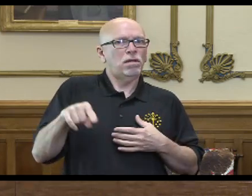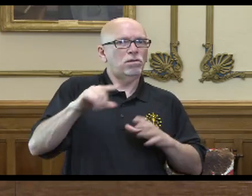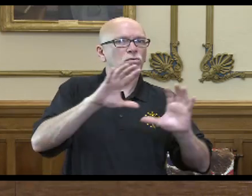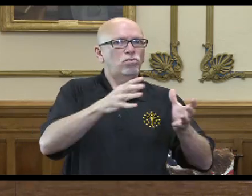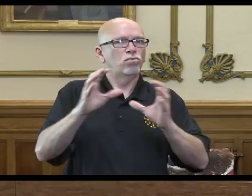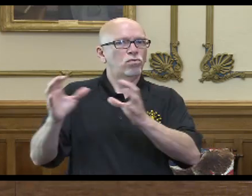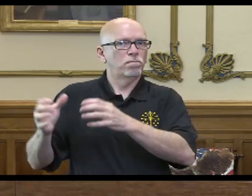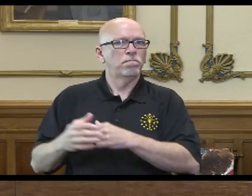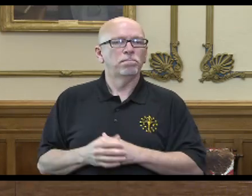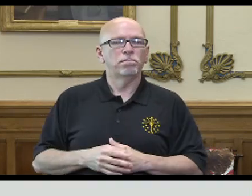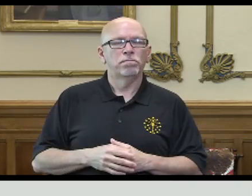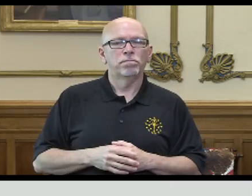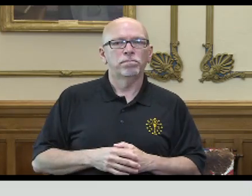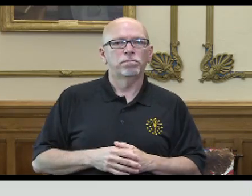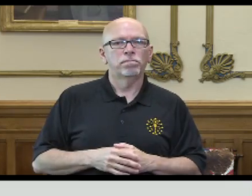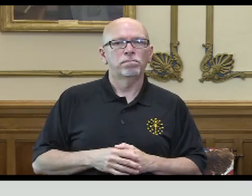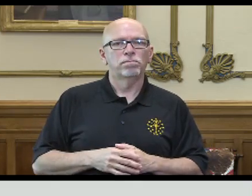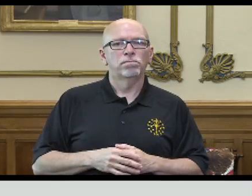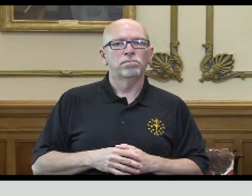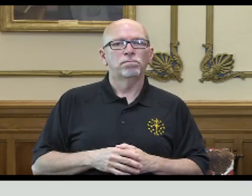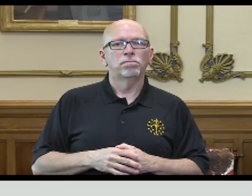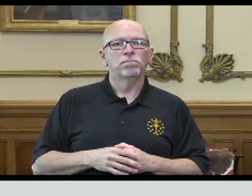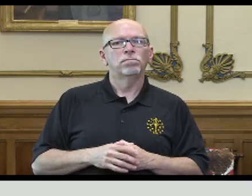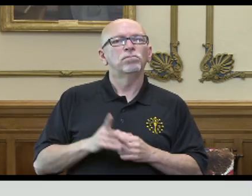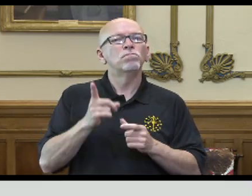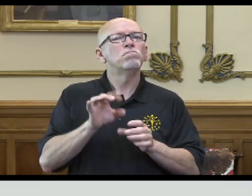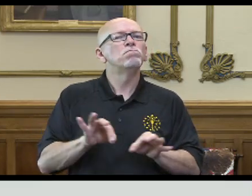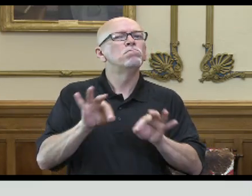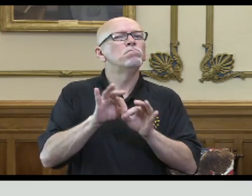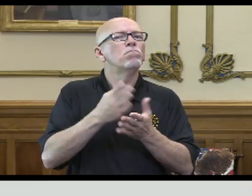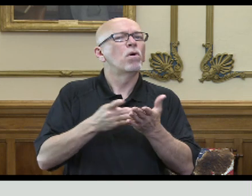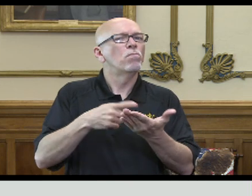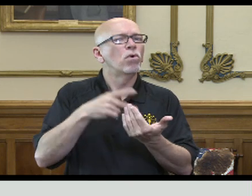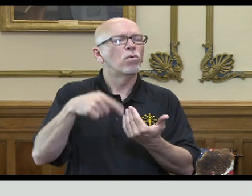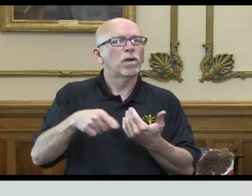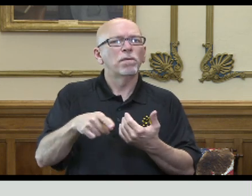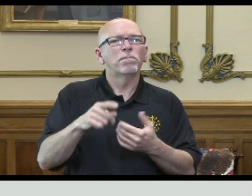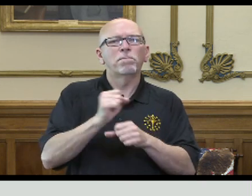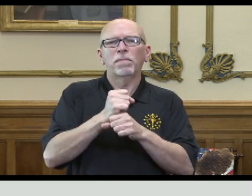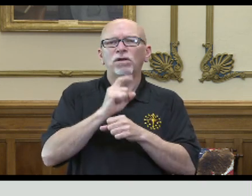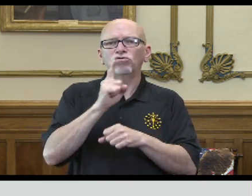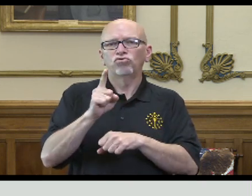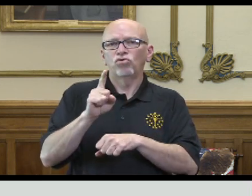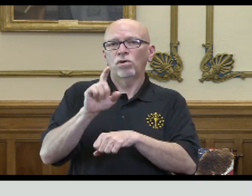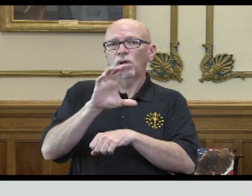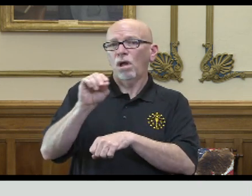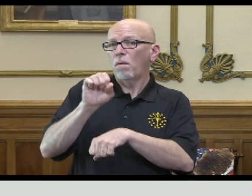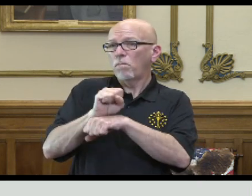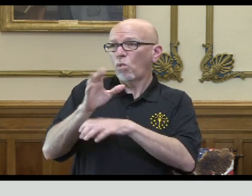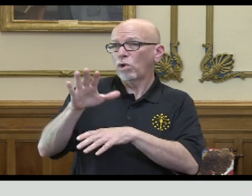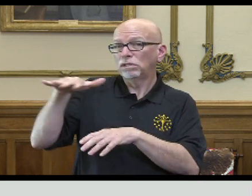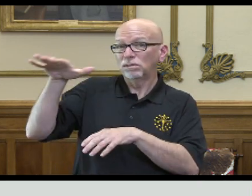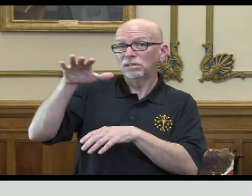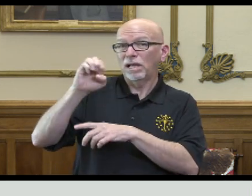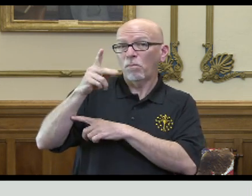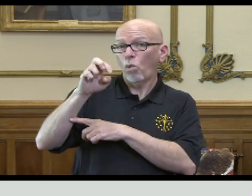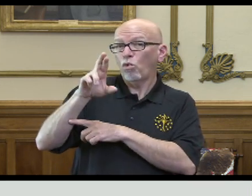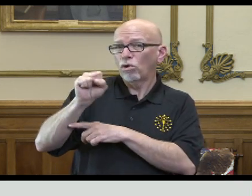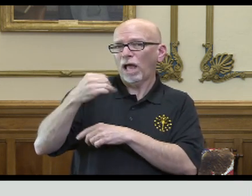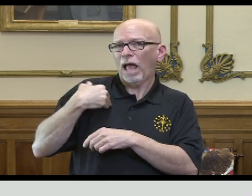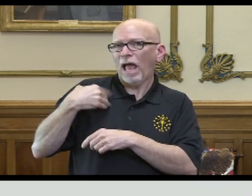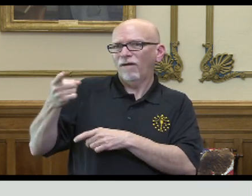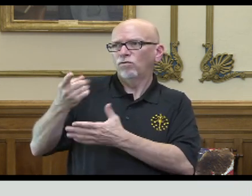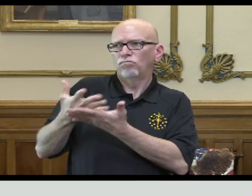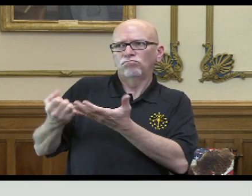do so. A critical piece of this initiative is, of course, ensuring that employers have the resources they need to